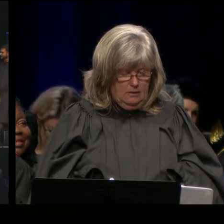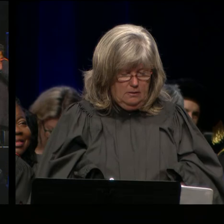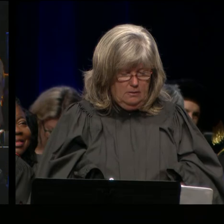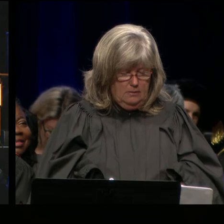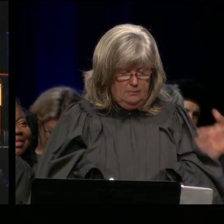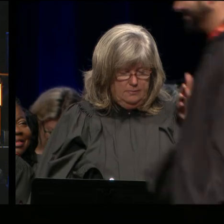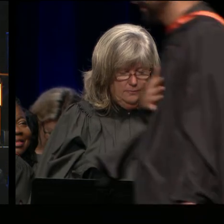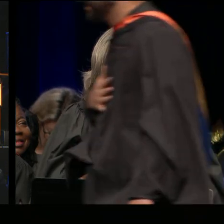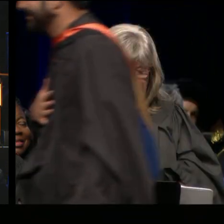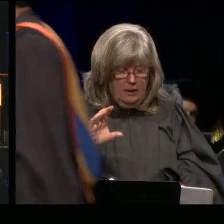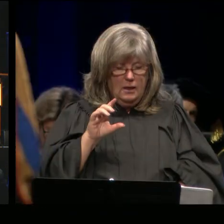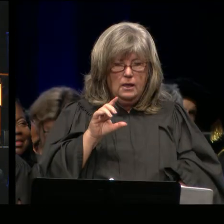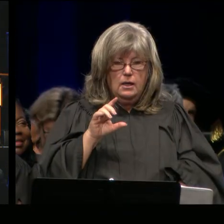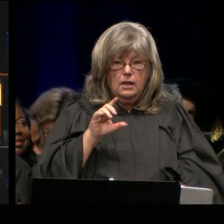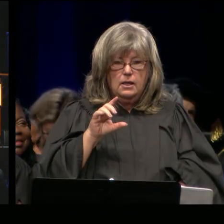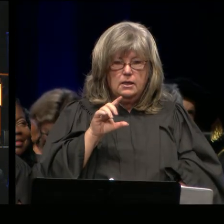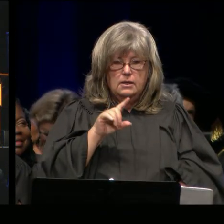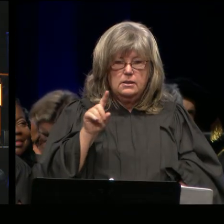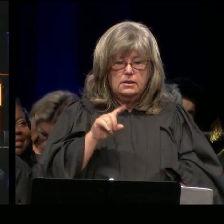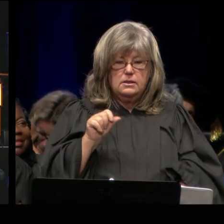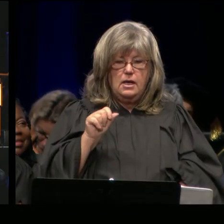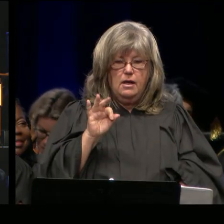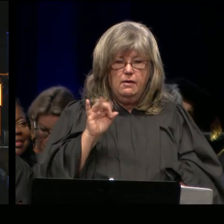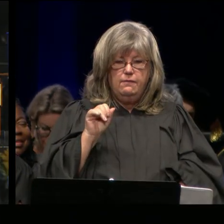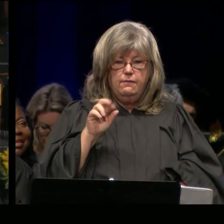Zafar Danish.